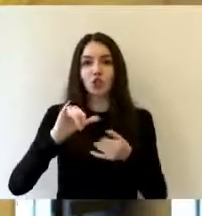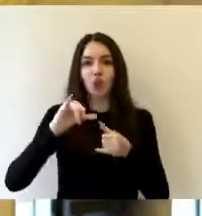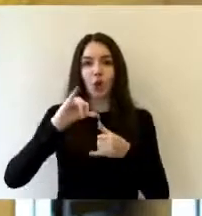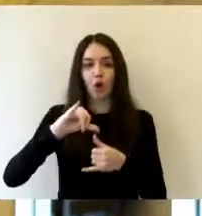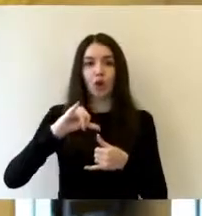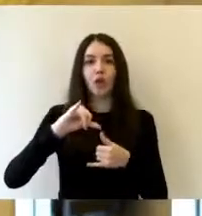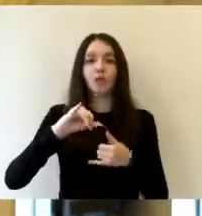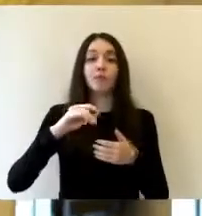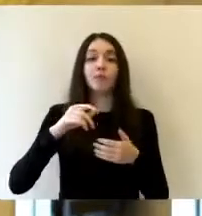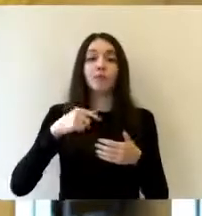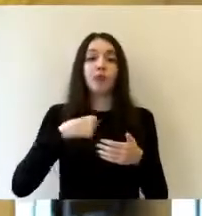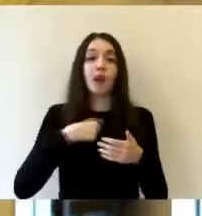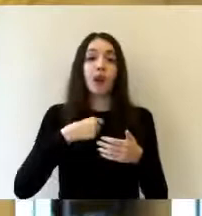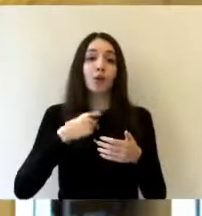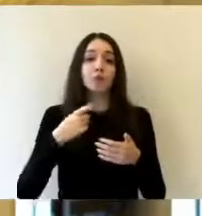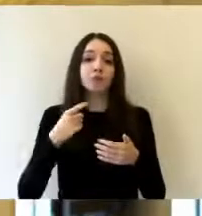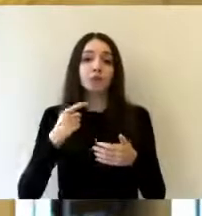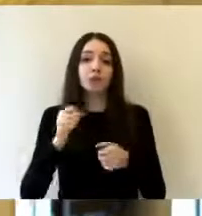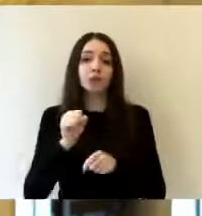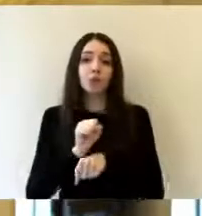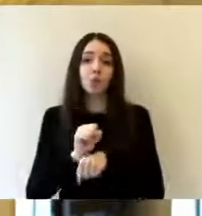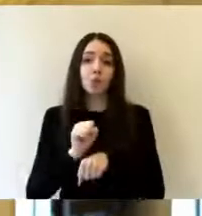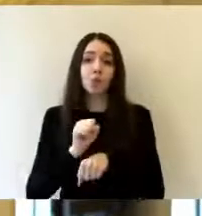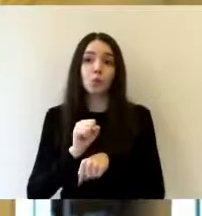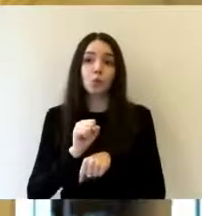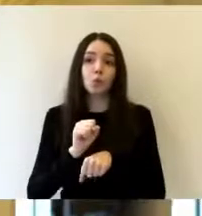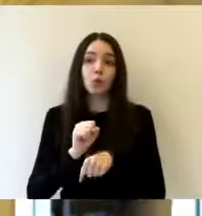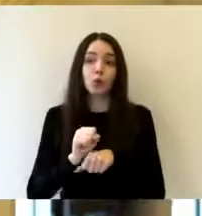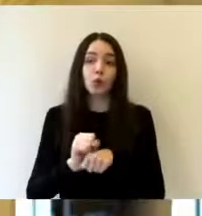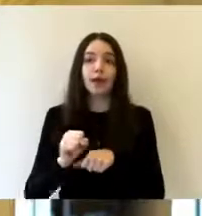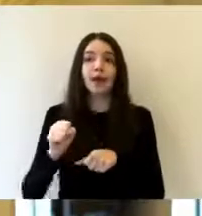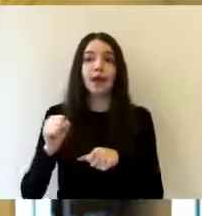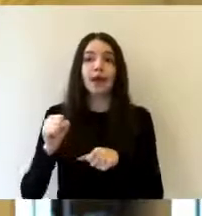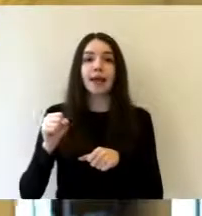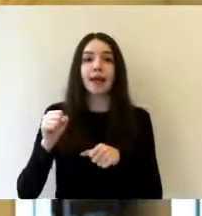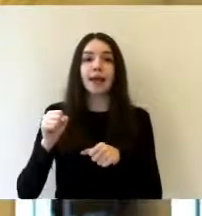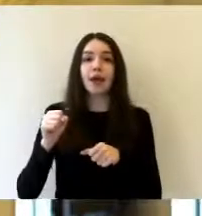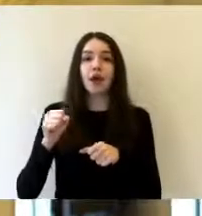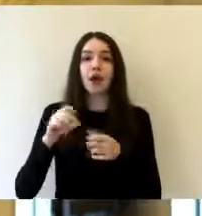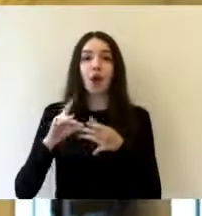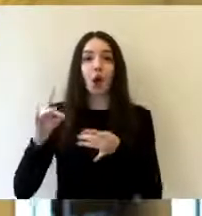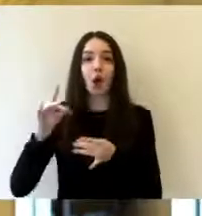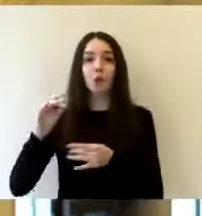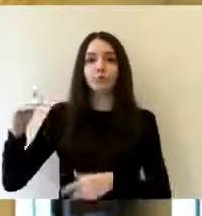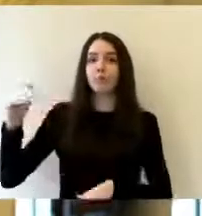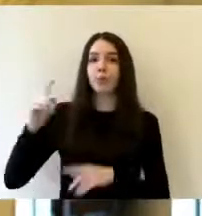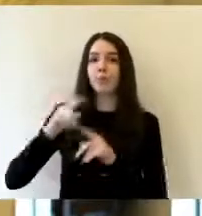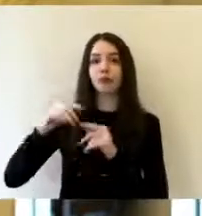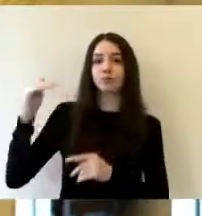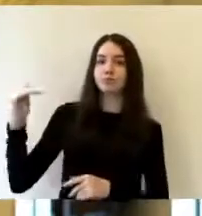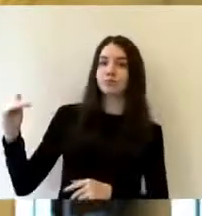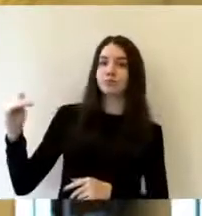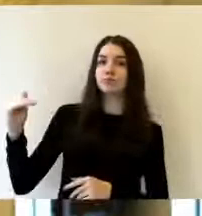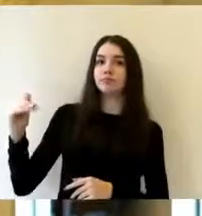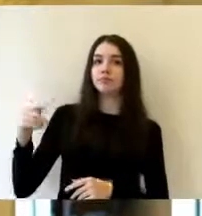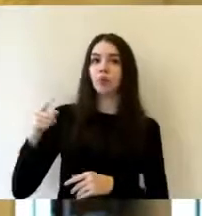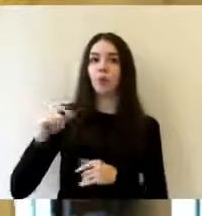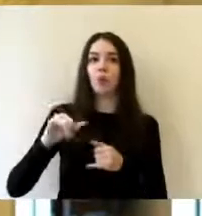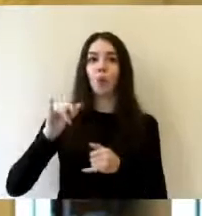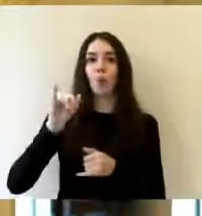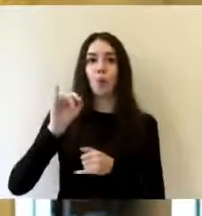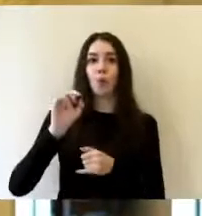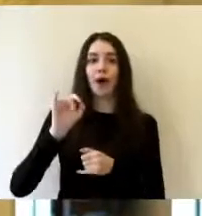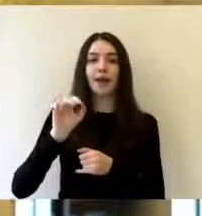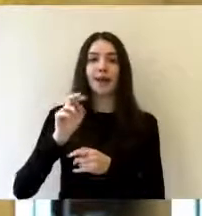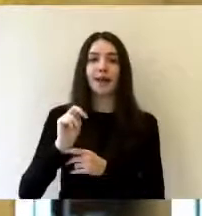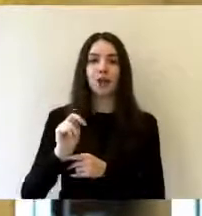on a different small ghost, meaning small, this small ghost, I made a 1-inch tall alabaster ghost. It was kind of like a